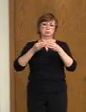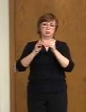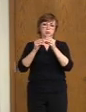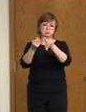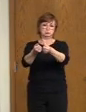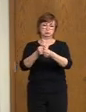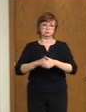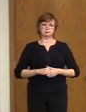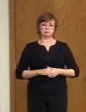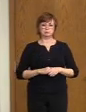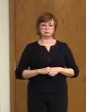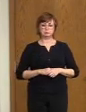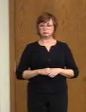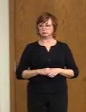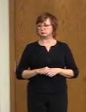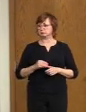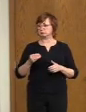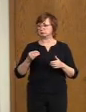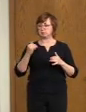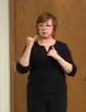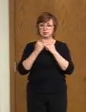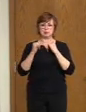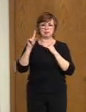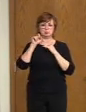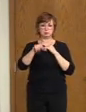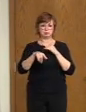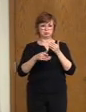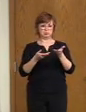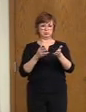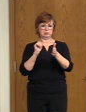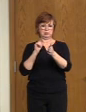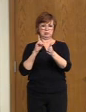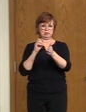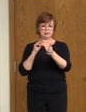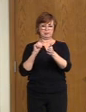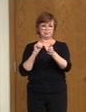level. Thanks. We'll take our last question from the room. Adam?